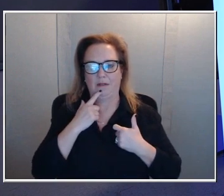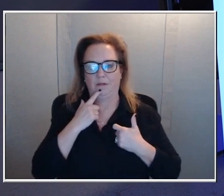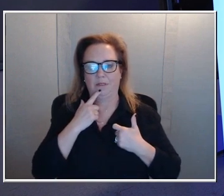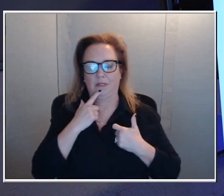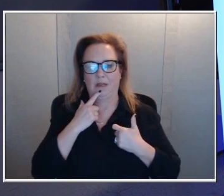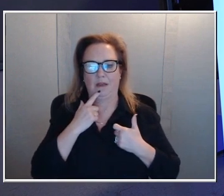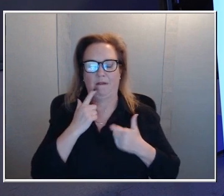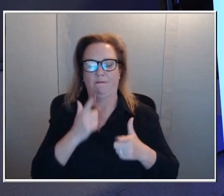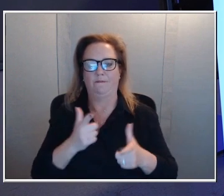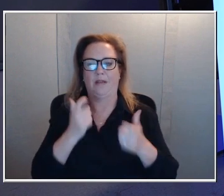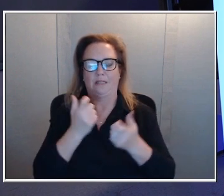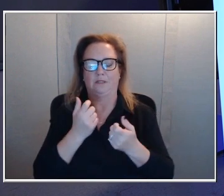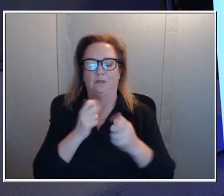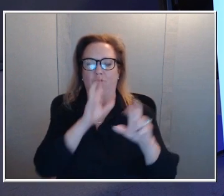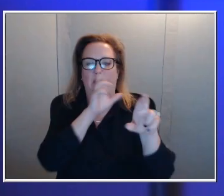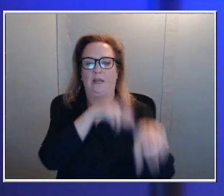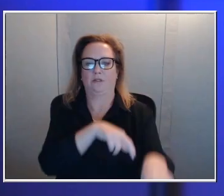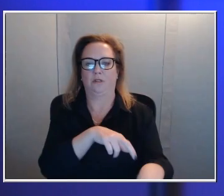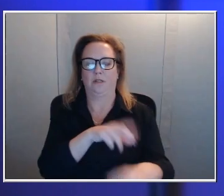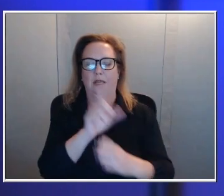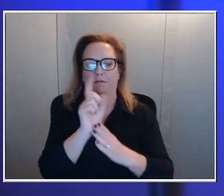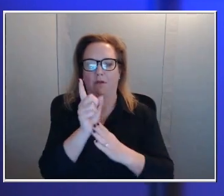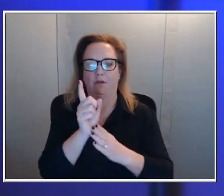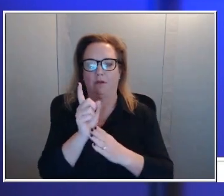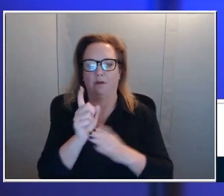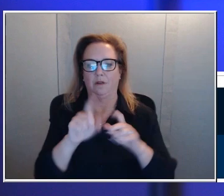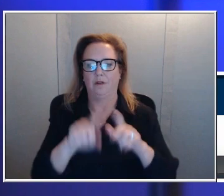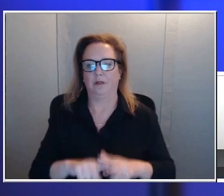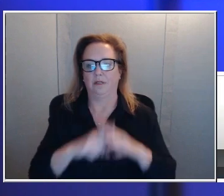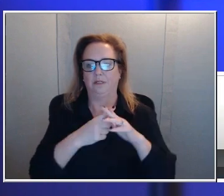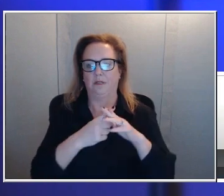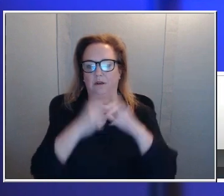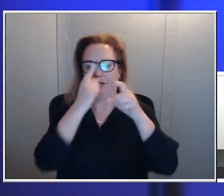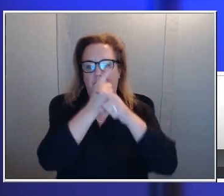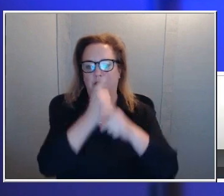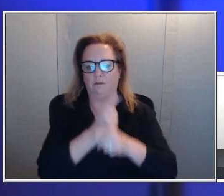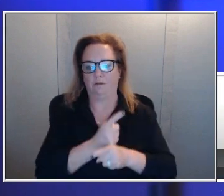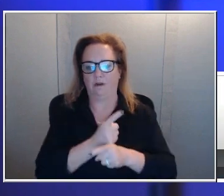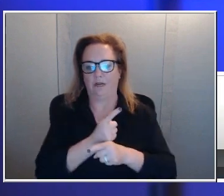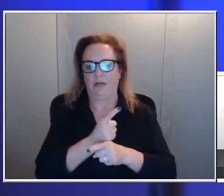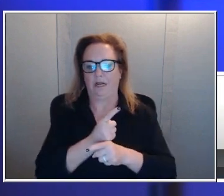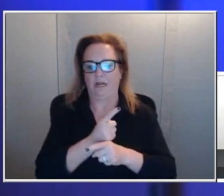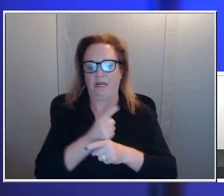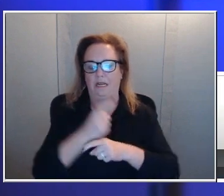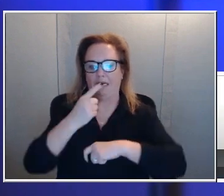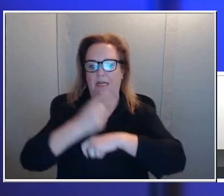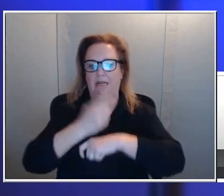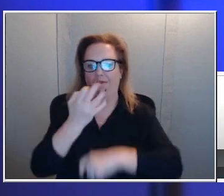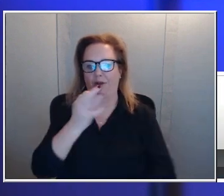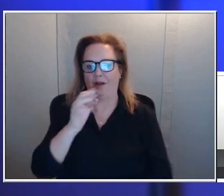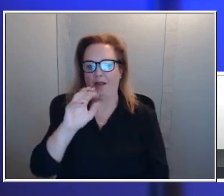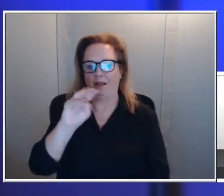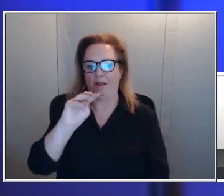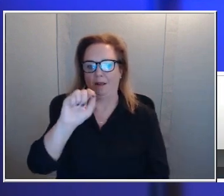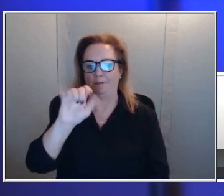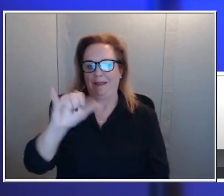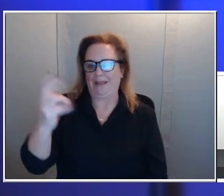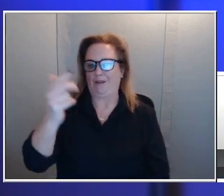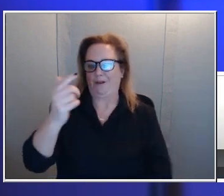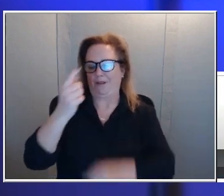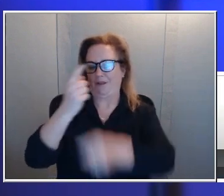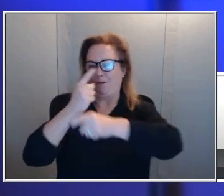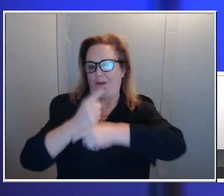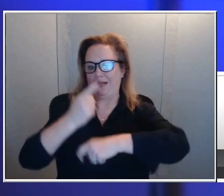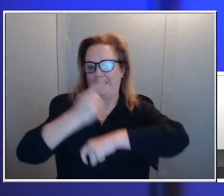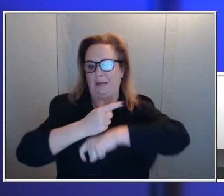us back to that moment. Yeah, it started off as an ordinary day, an ordinary Friday. It was Friday the 13th, but felt ordinary. And